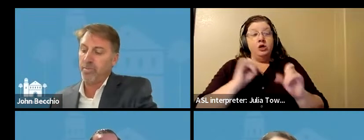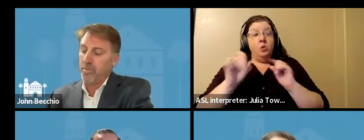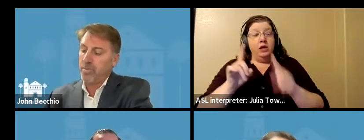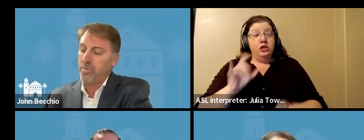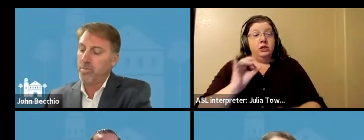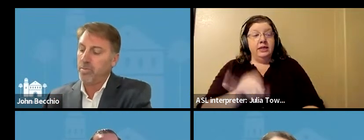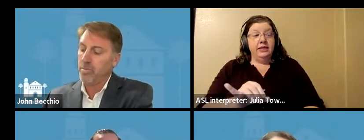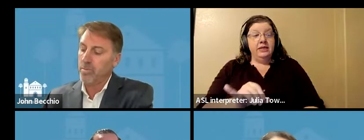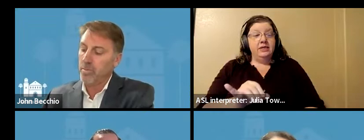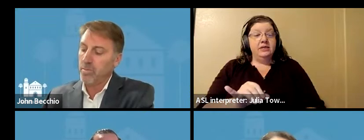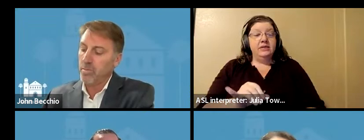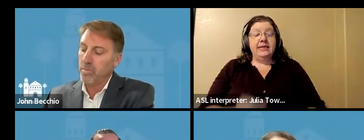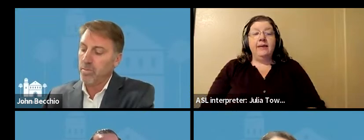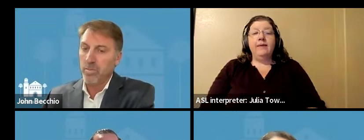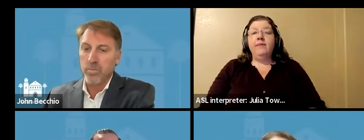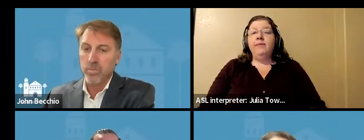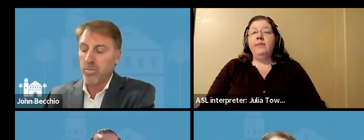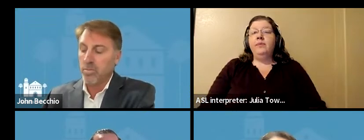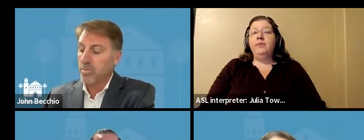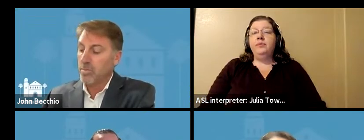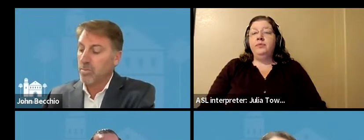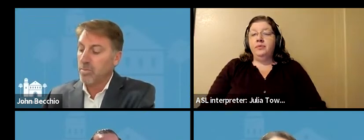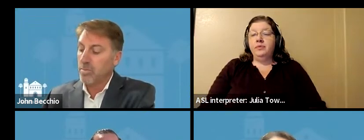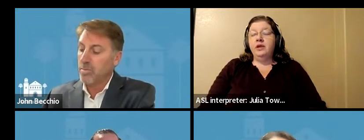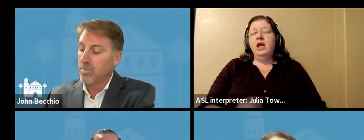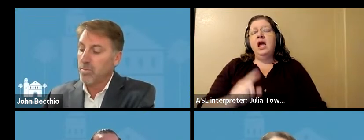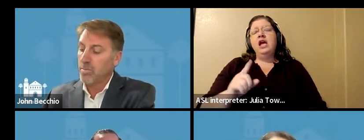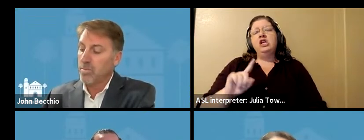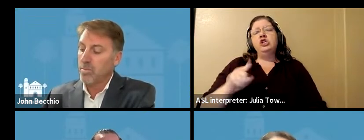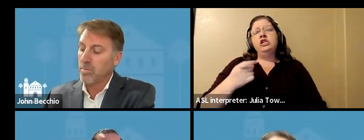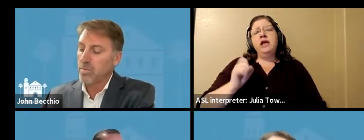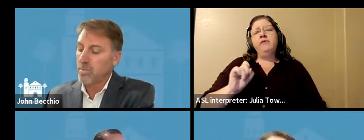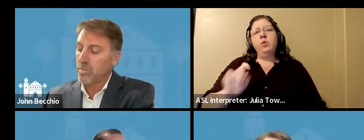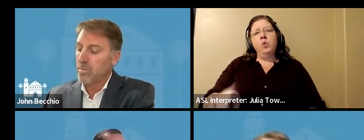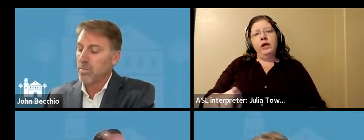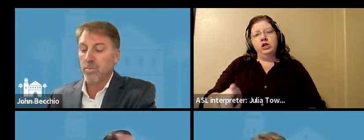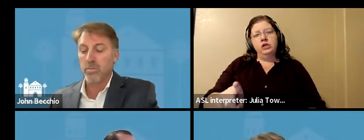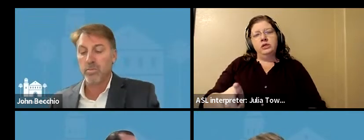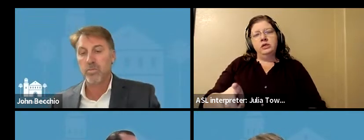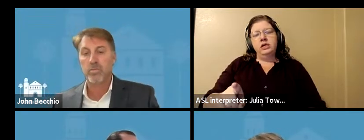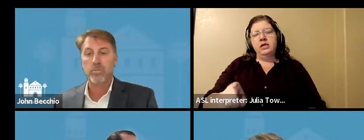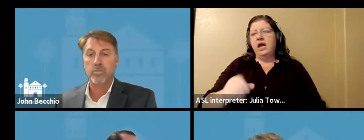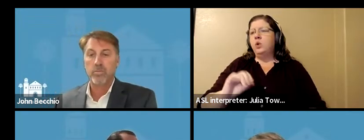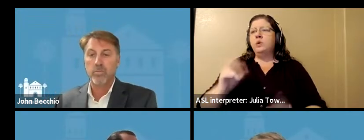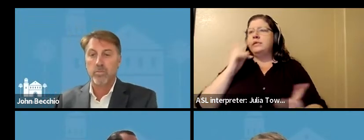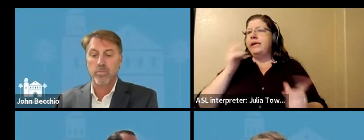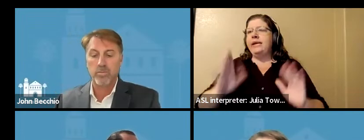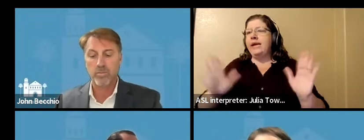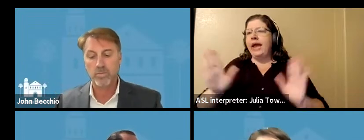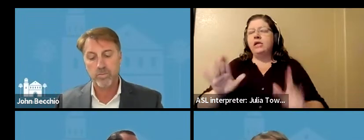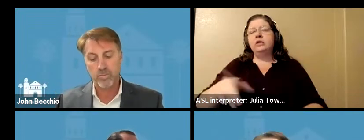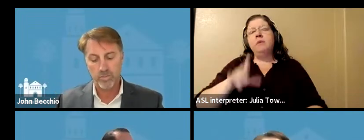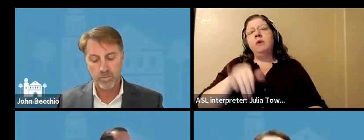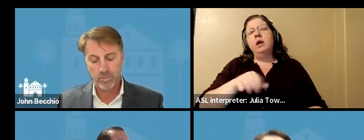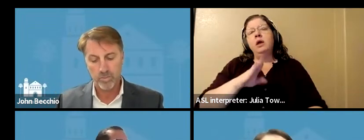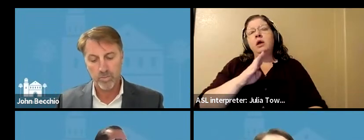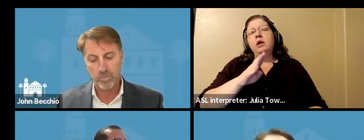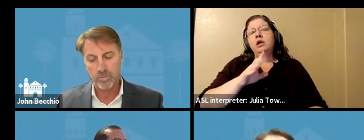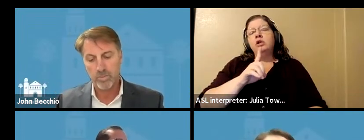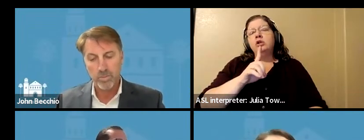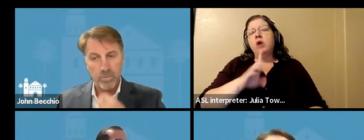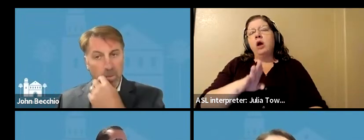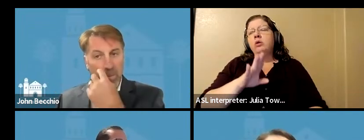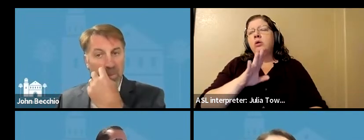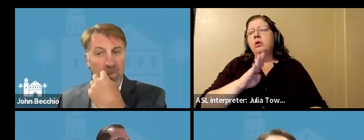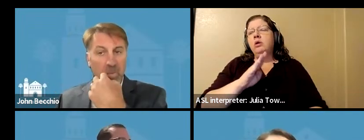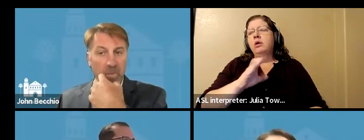I just had a question, if I'm not seeing any hands. Mr. Vecchio, Dr. Vecchio, is this